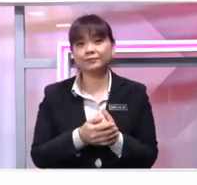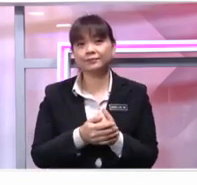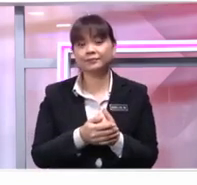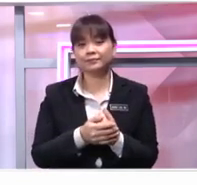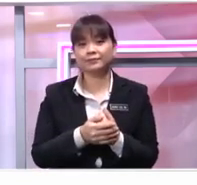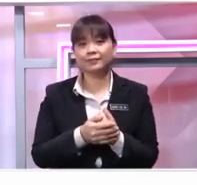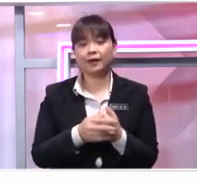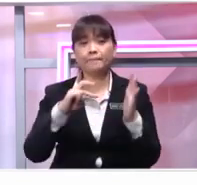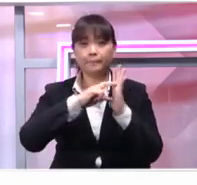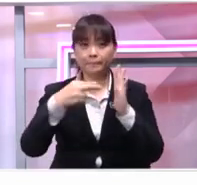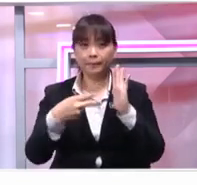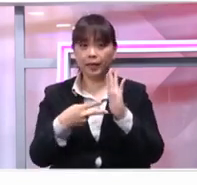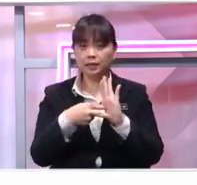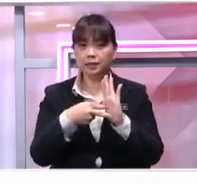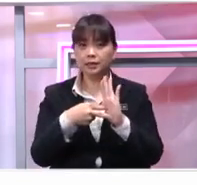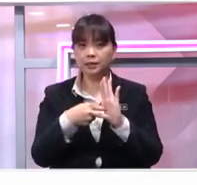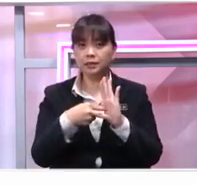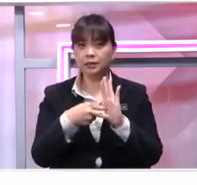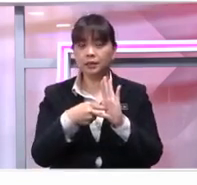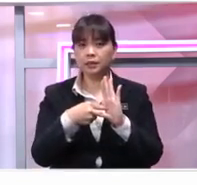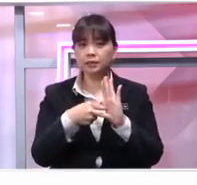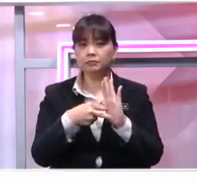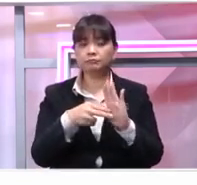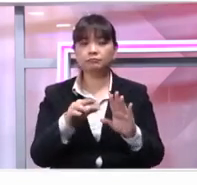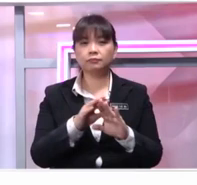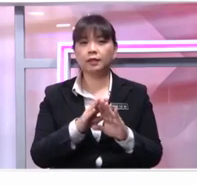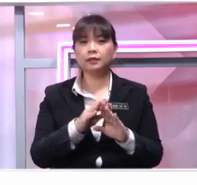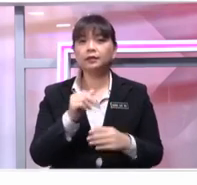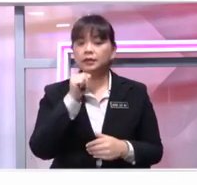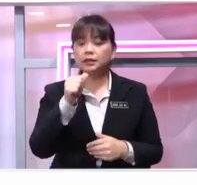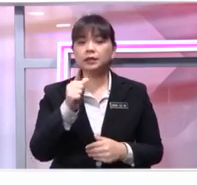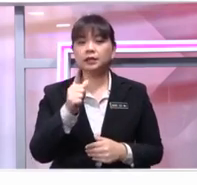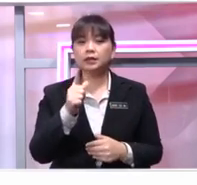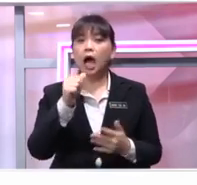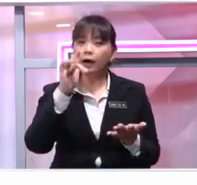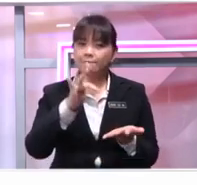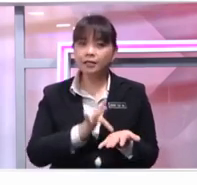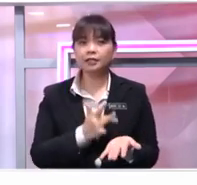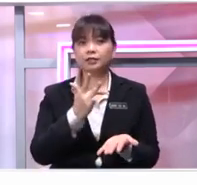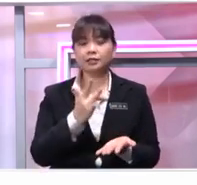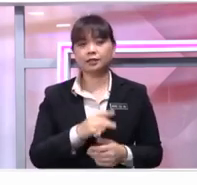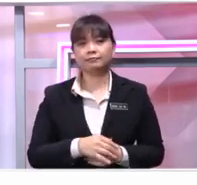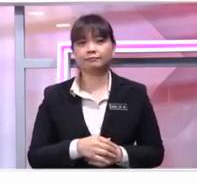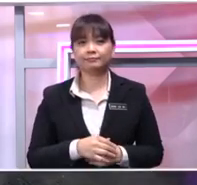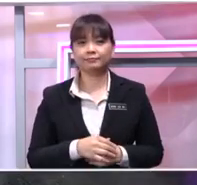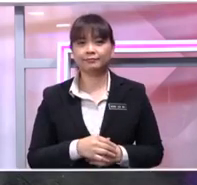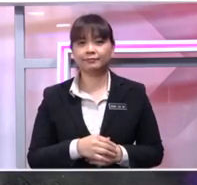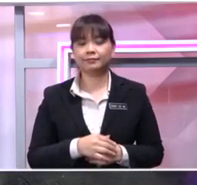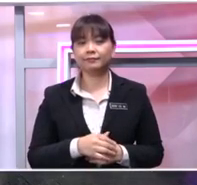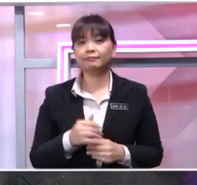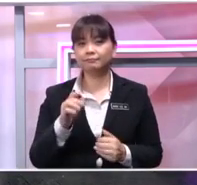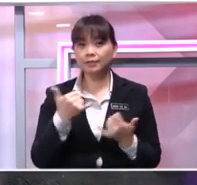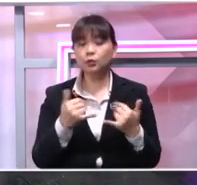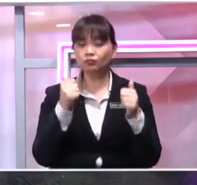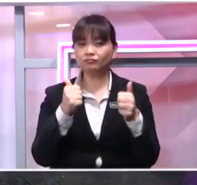Drawbacks mean disadvantages. Yes, disadvantages. Correct, okay. Exactly. Good job,